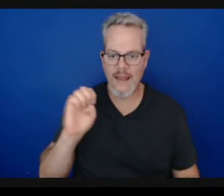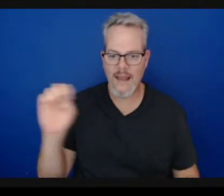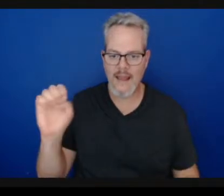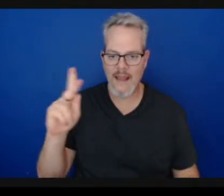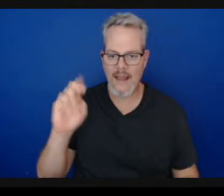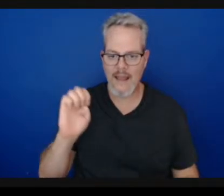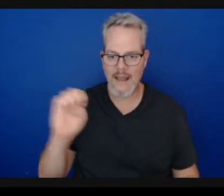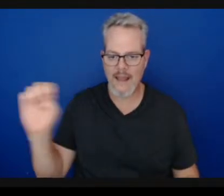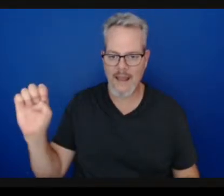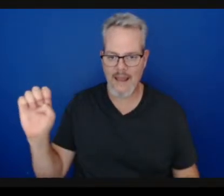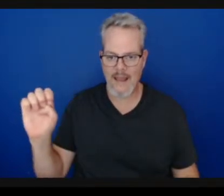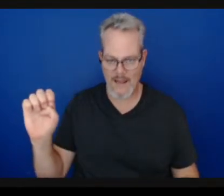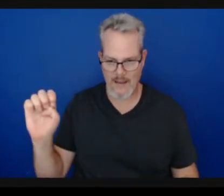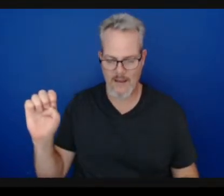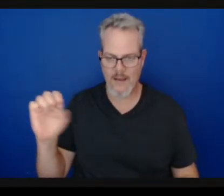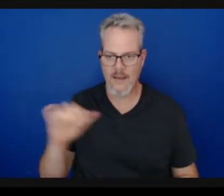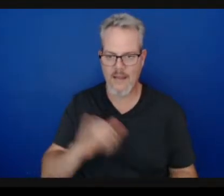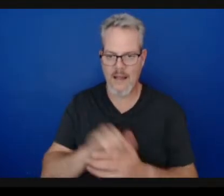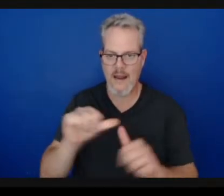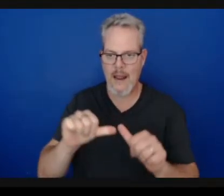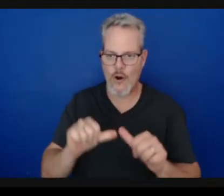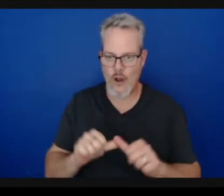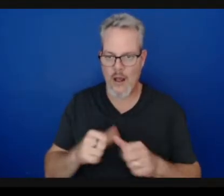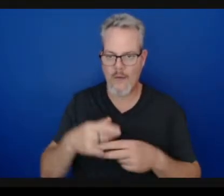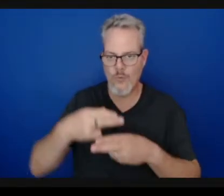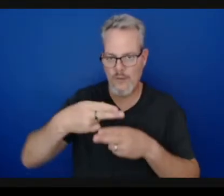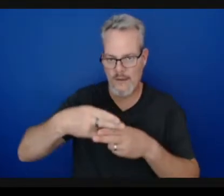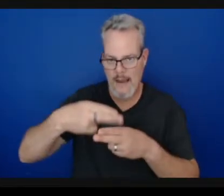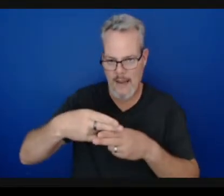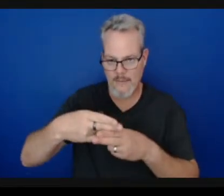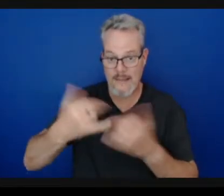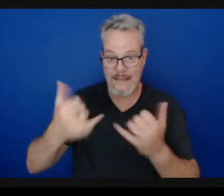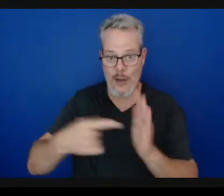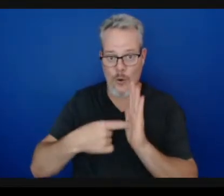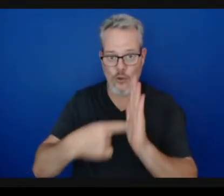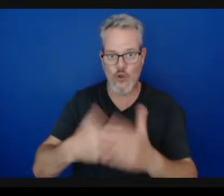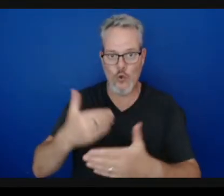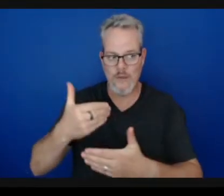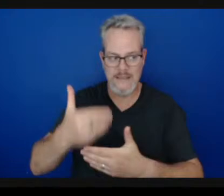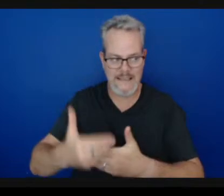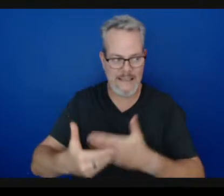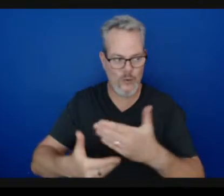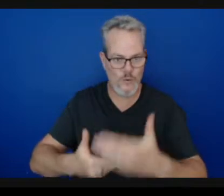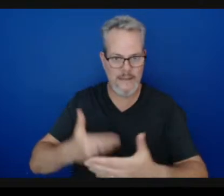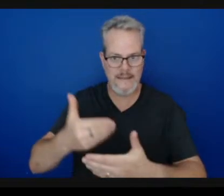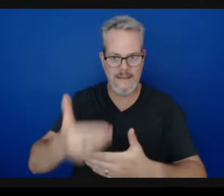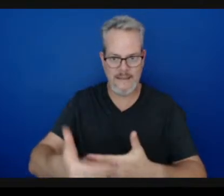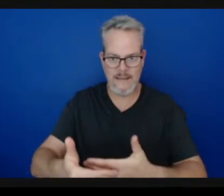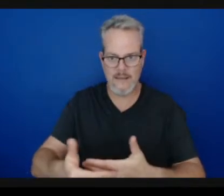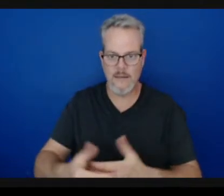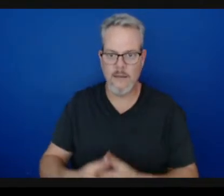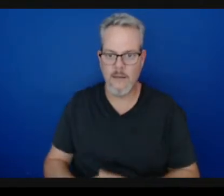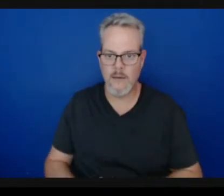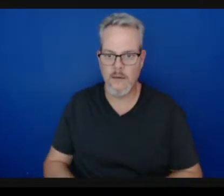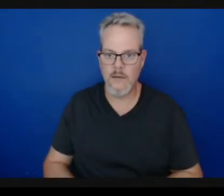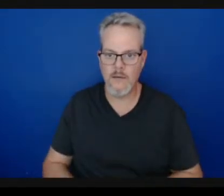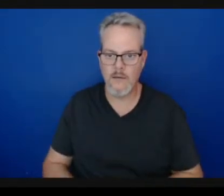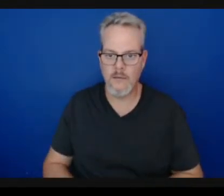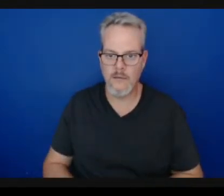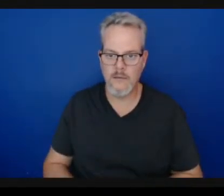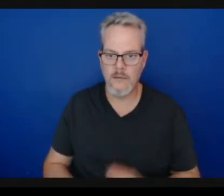well. So that's what the names are. I can show you the sequence. Here's another map showing the sequence. That's